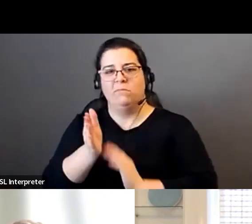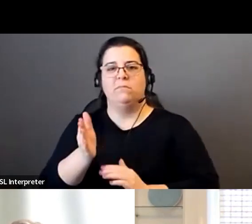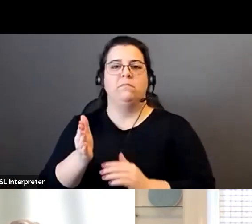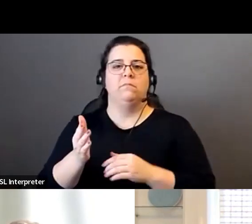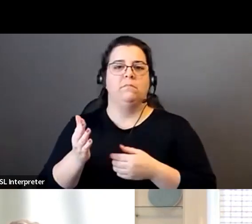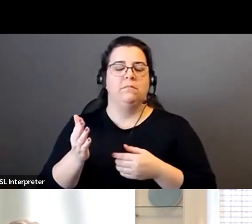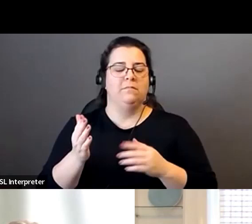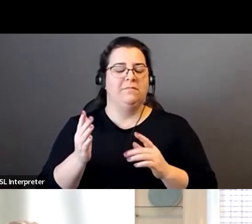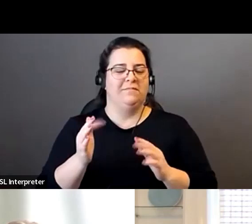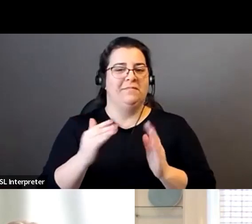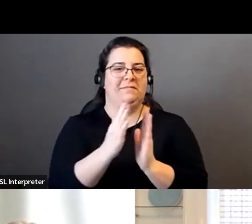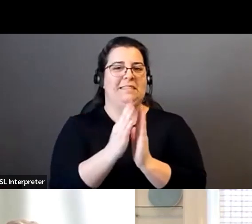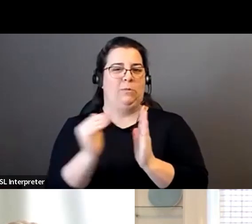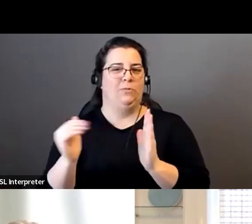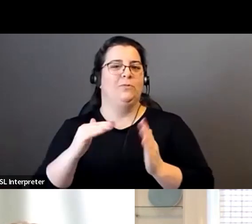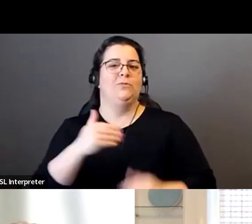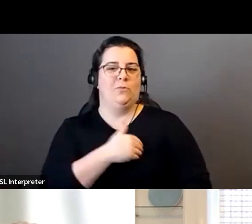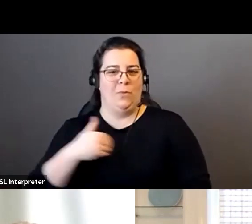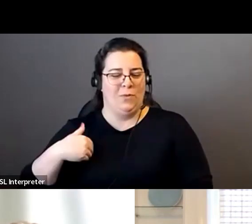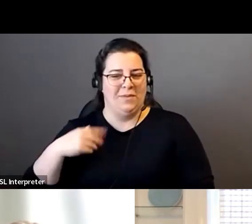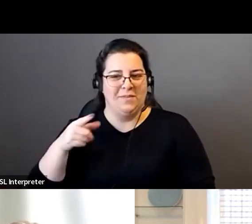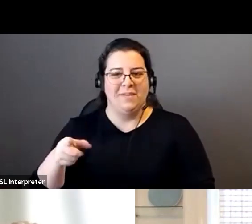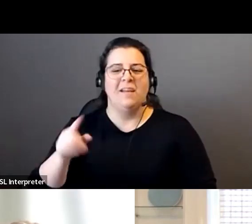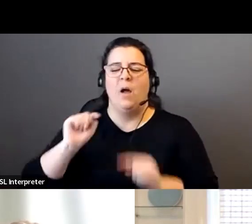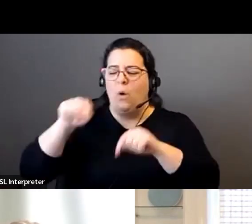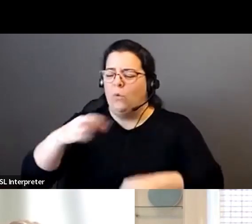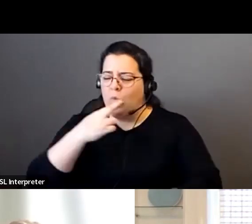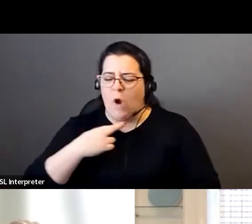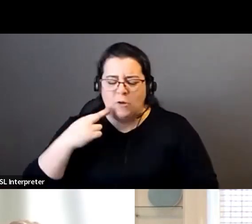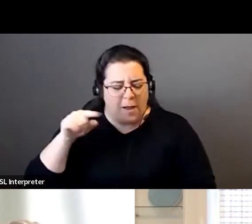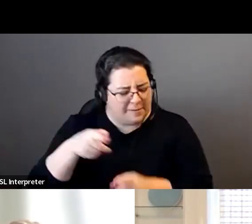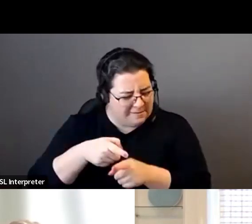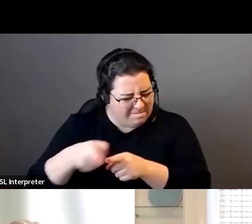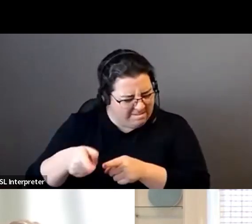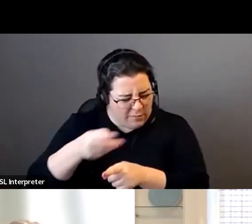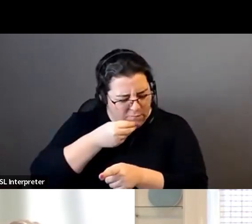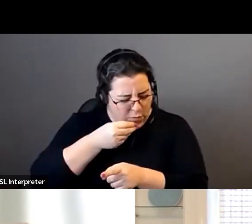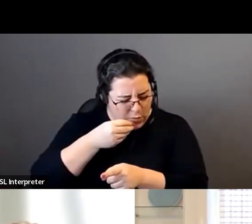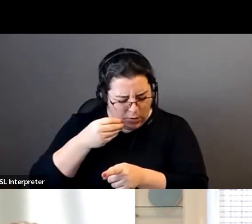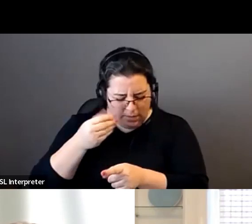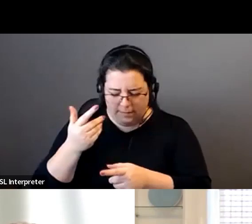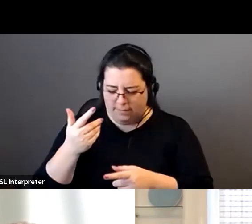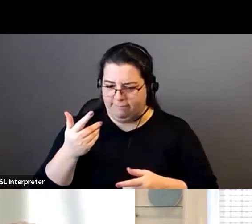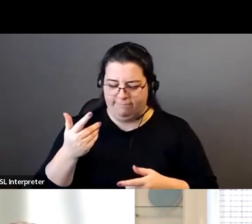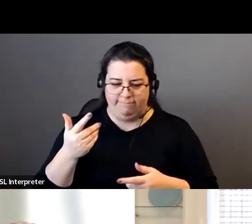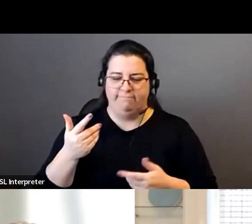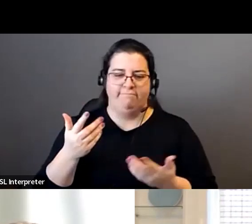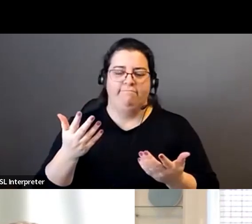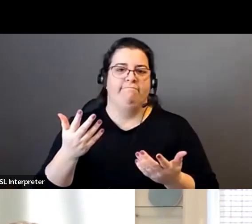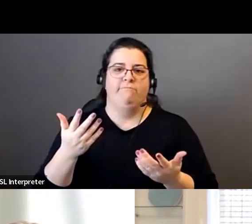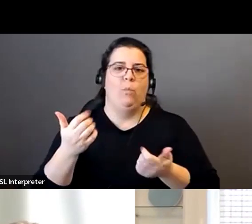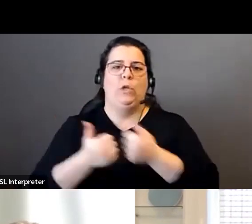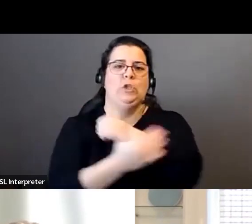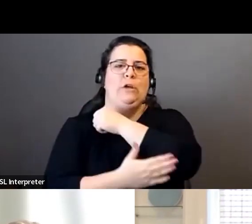features, I can't forget what type of food now. Can't remember the country, but